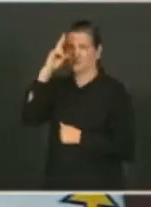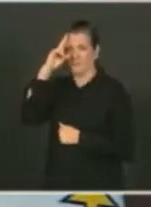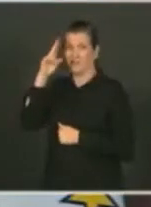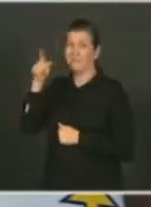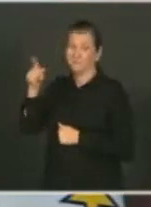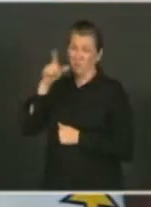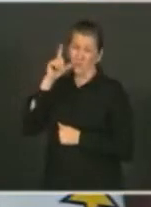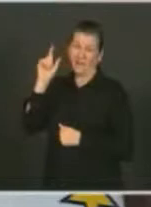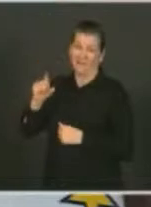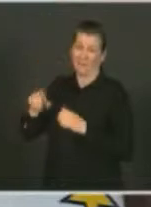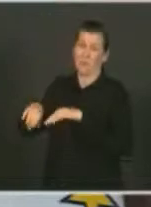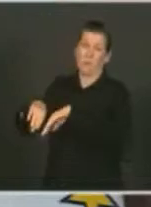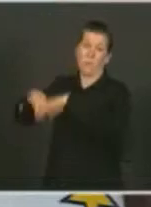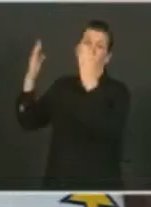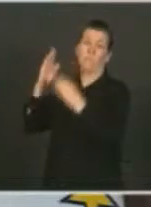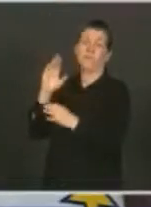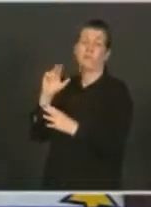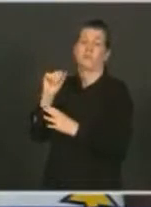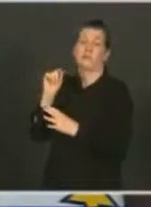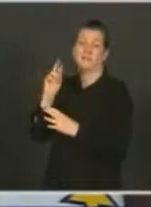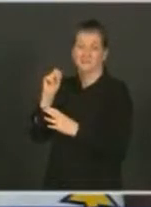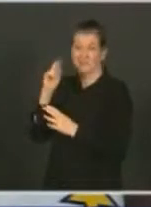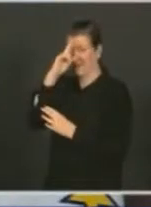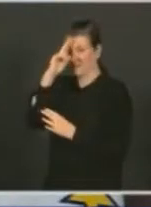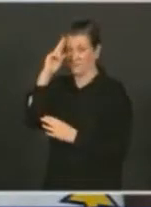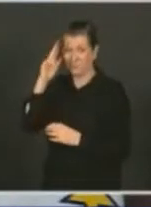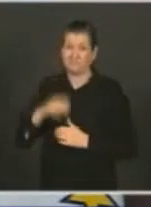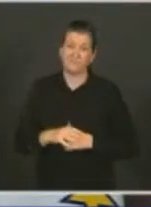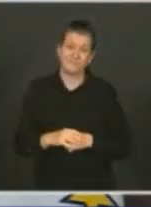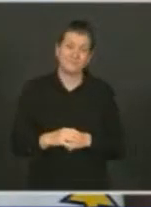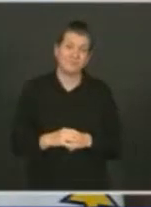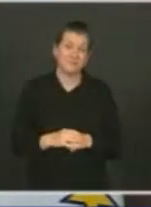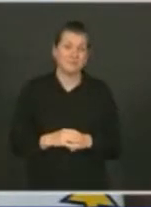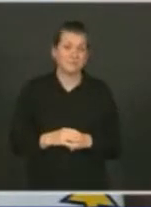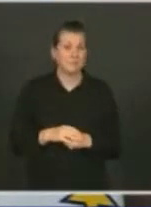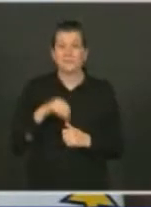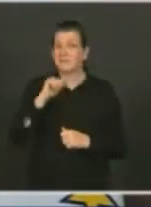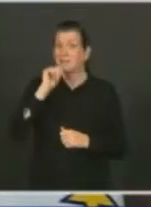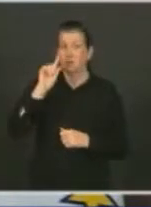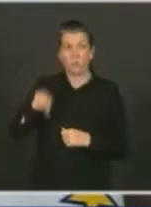I will point out this is not unique to Rhode Island.